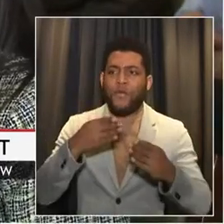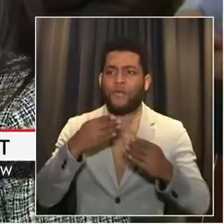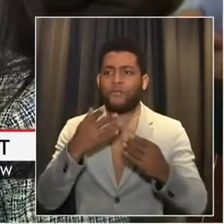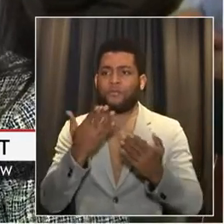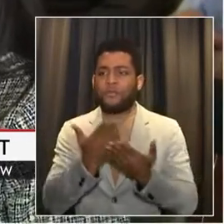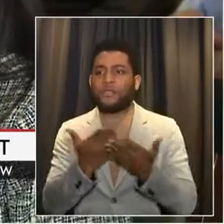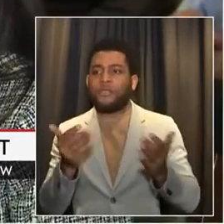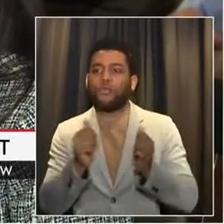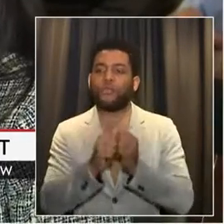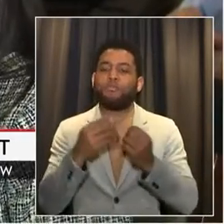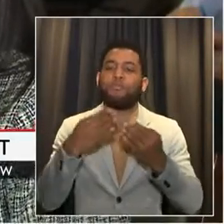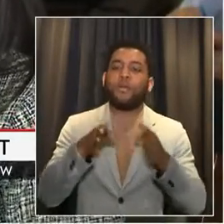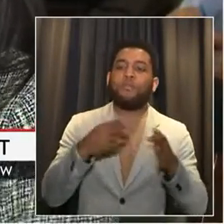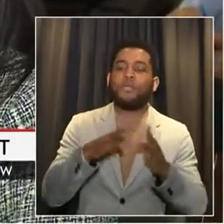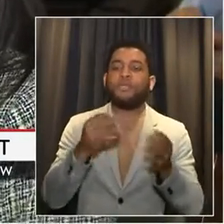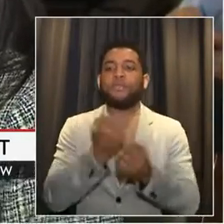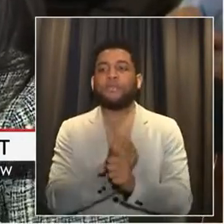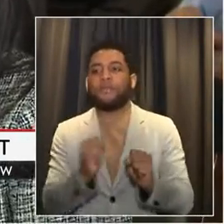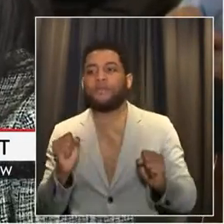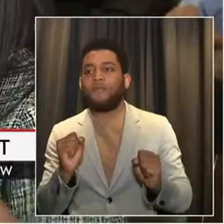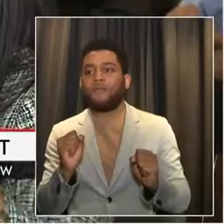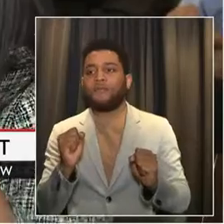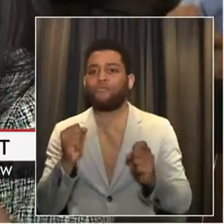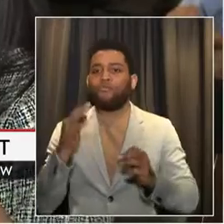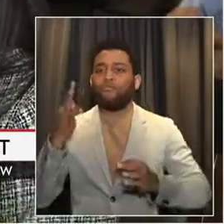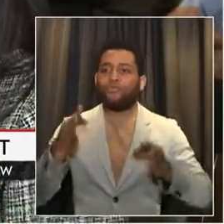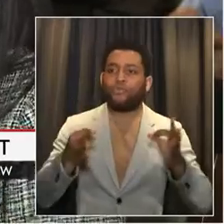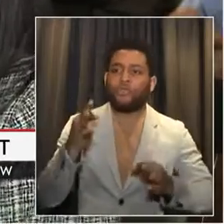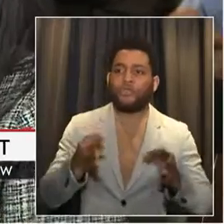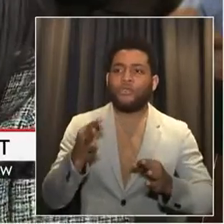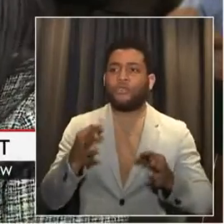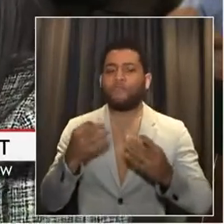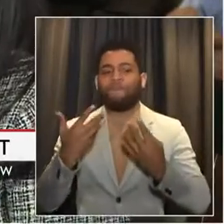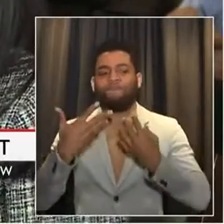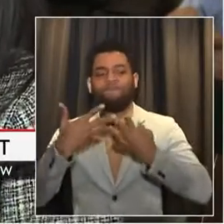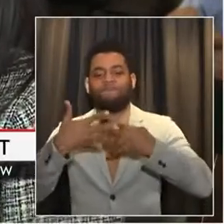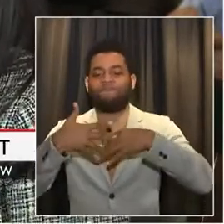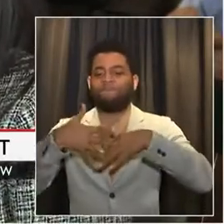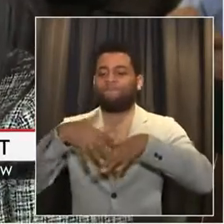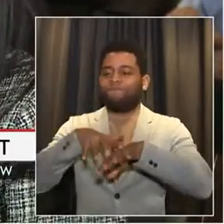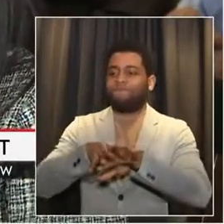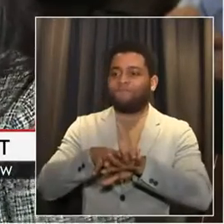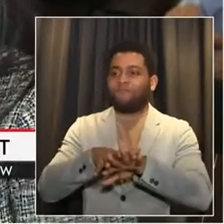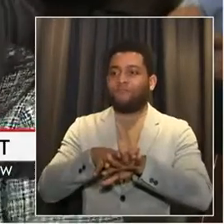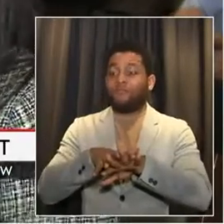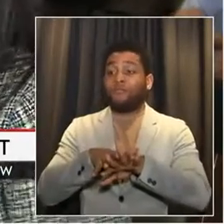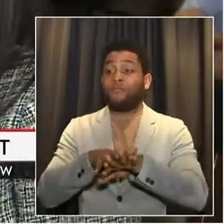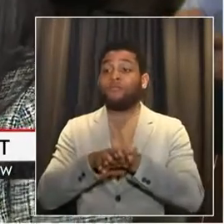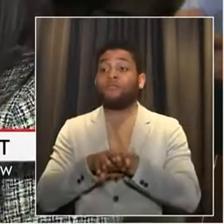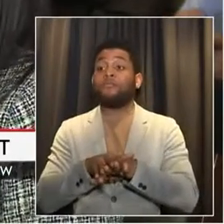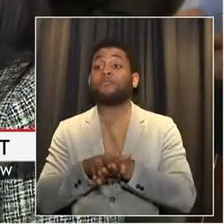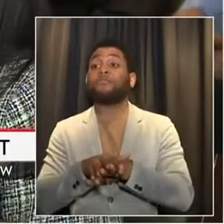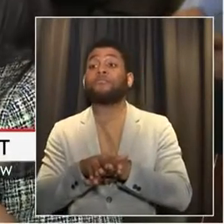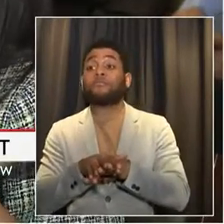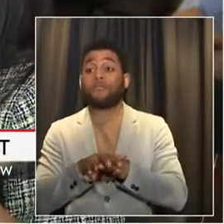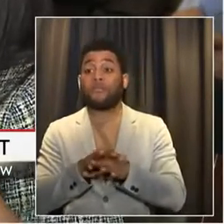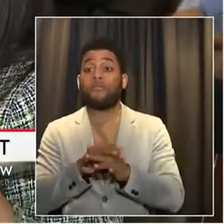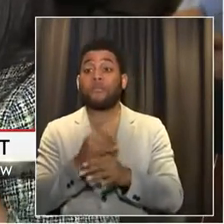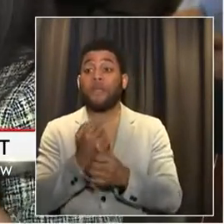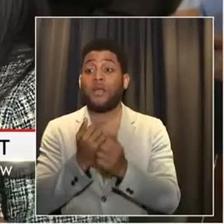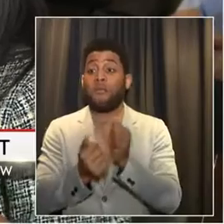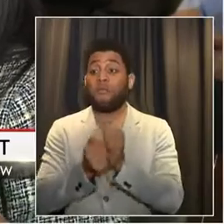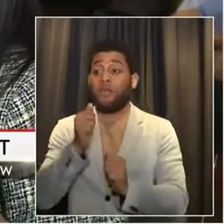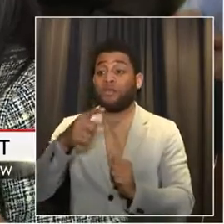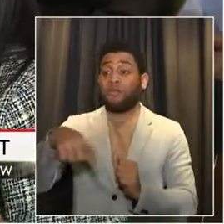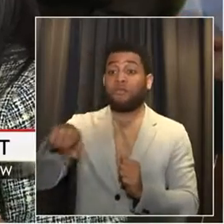and justice is the integration. Most of the credible contact continuum sits within a public safety and justice agency somewhere. There's really